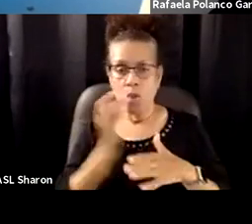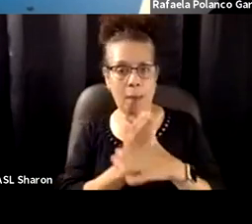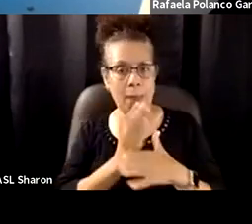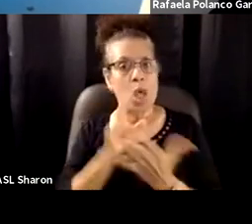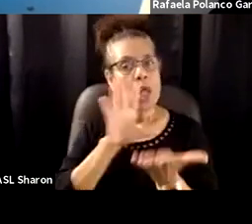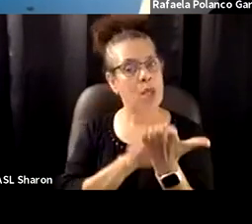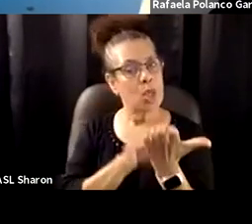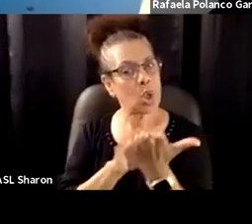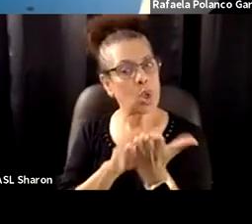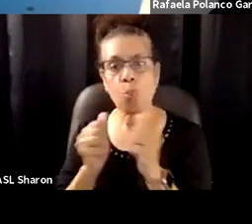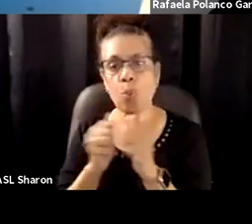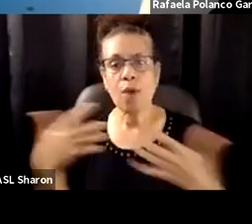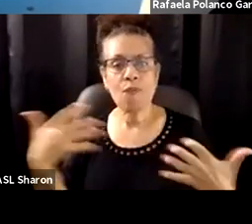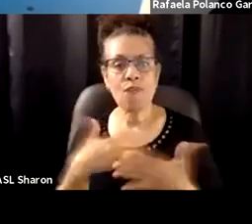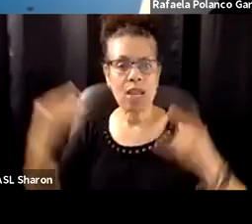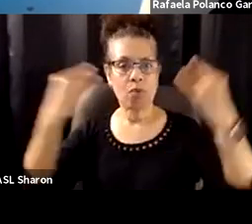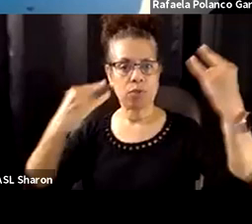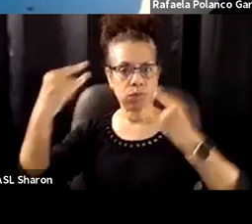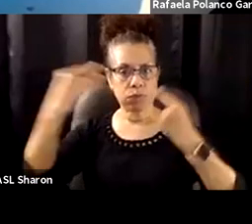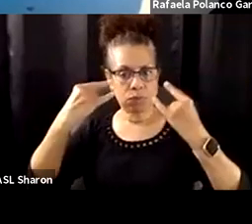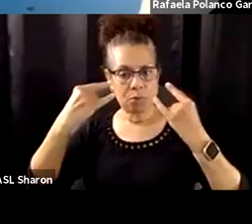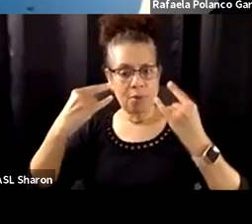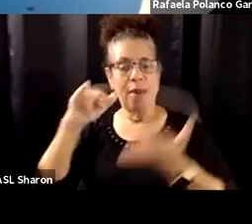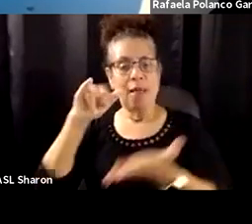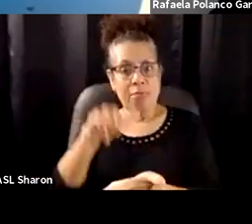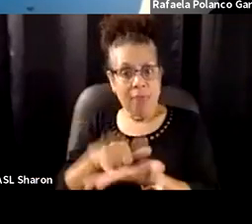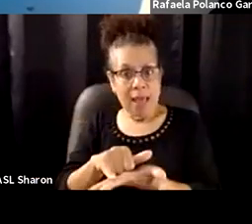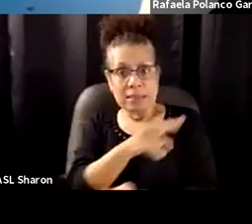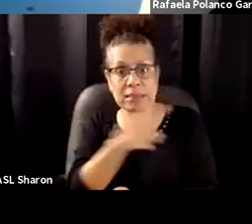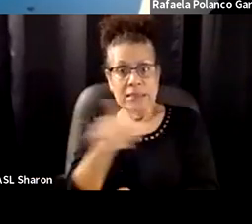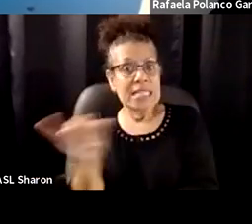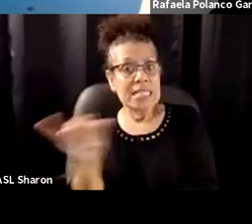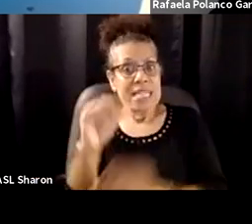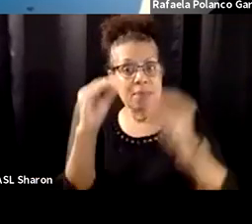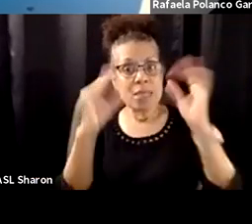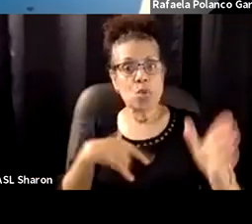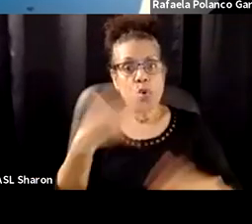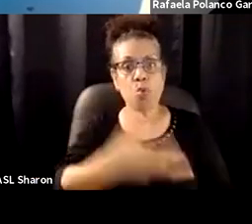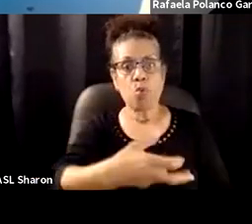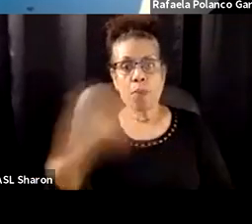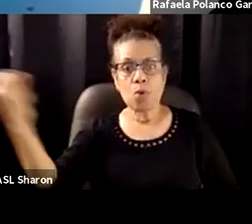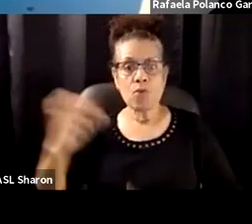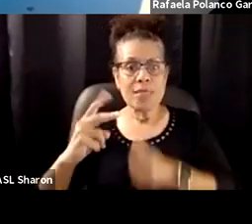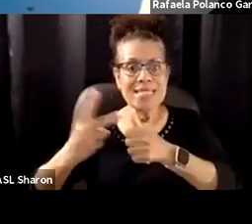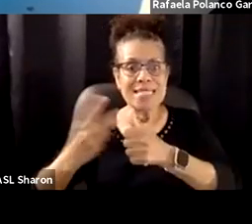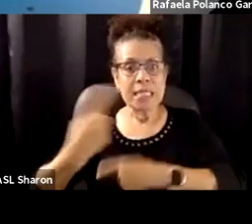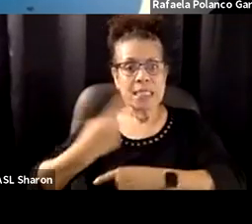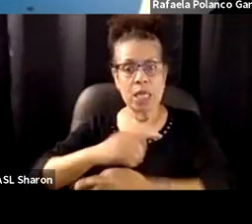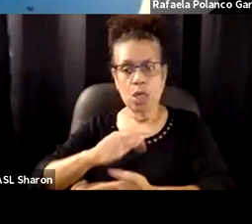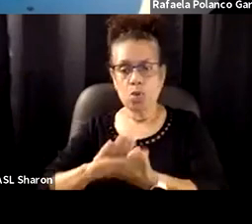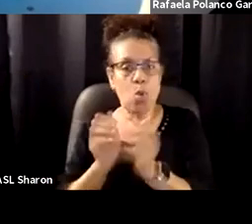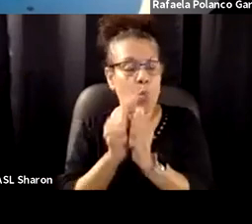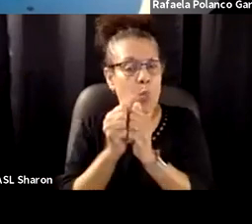freely without fear of mockery these are the same teachers who were removed on the second day of school without